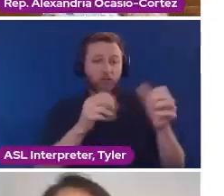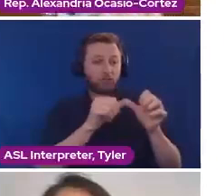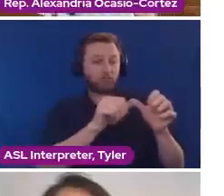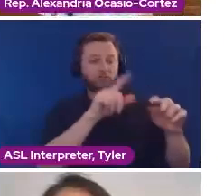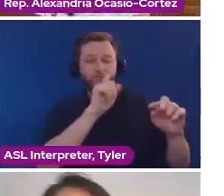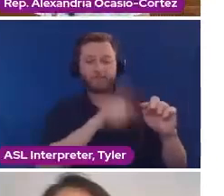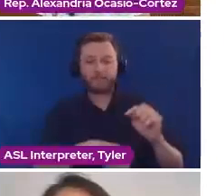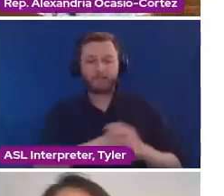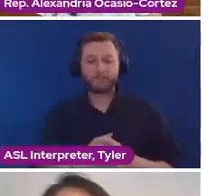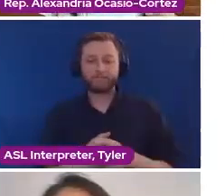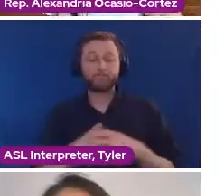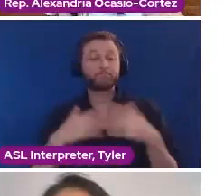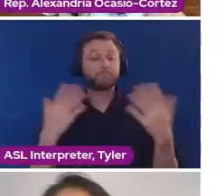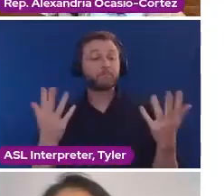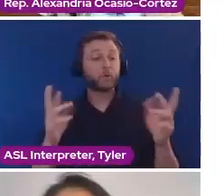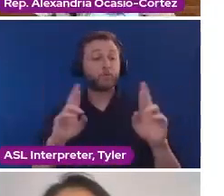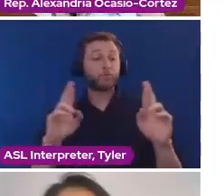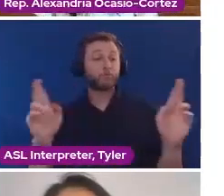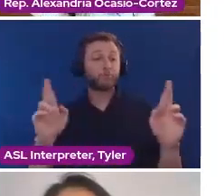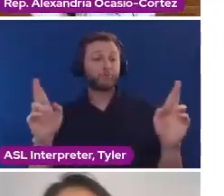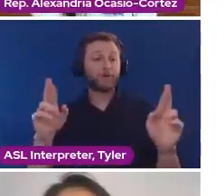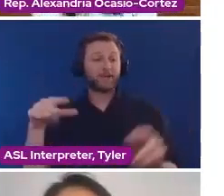there, we'll just jump right into the Q&A.